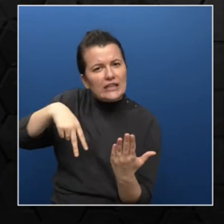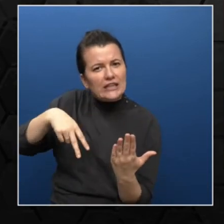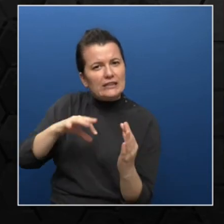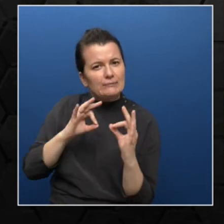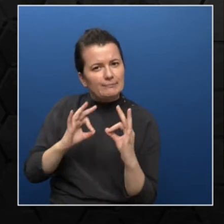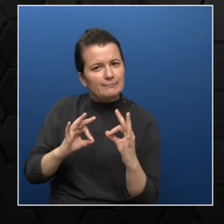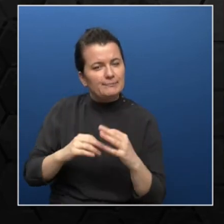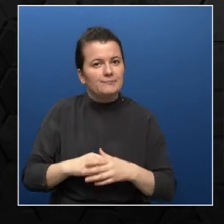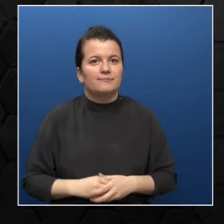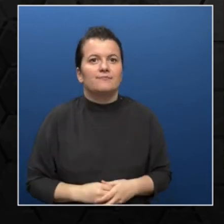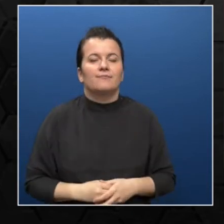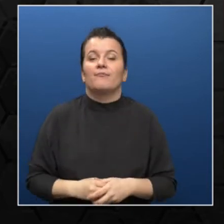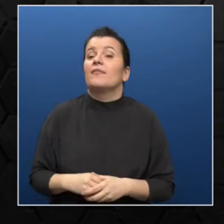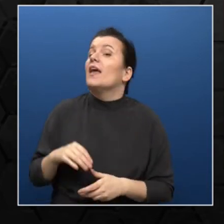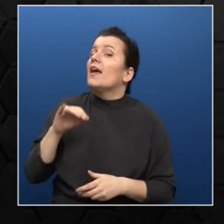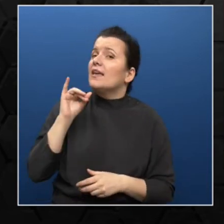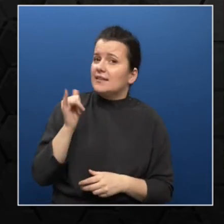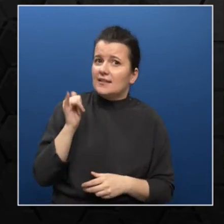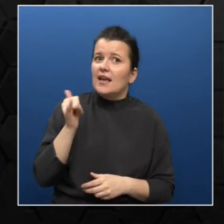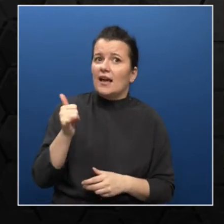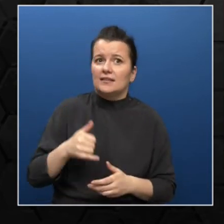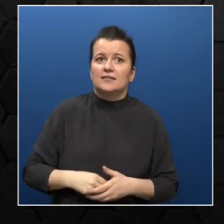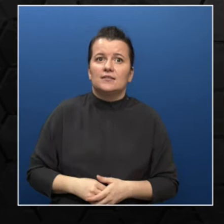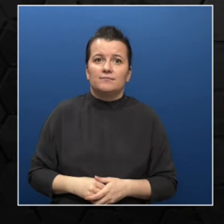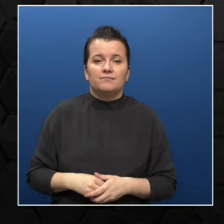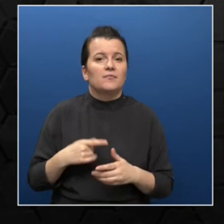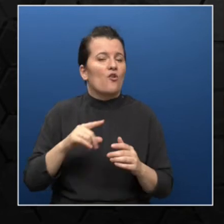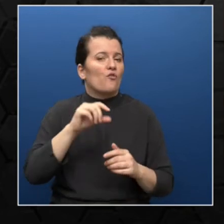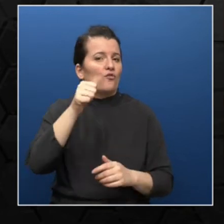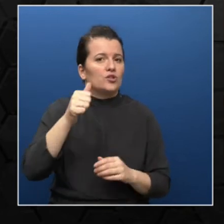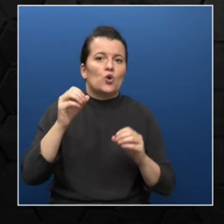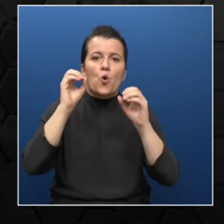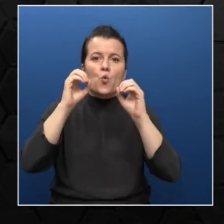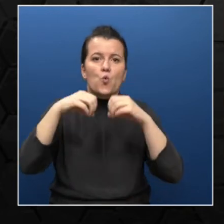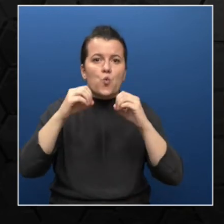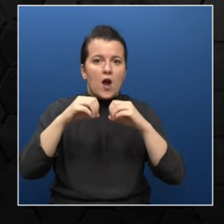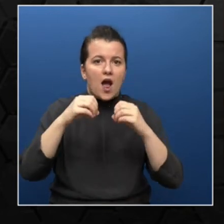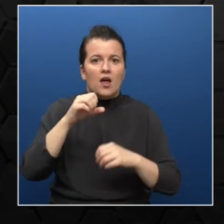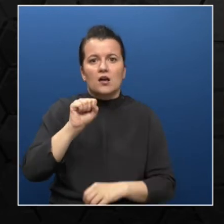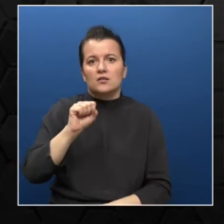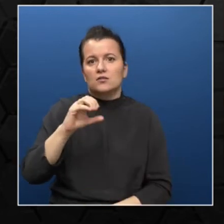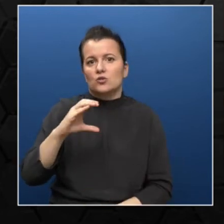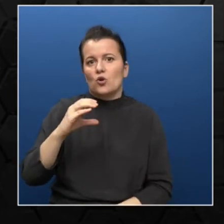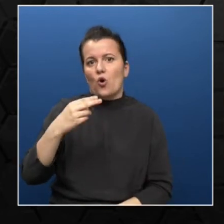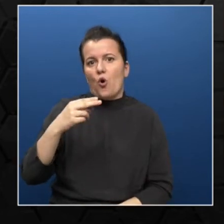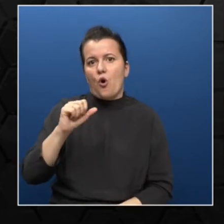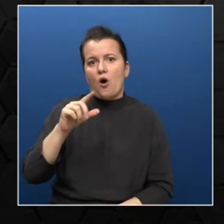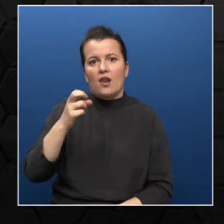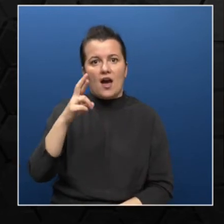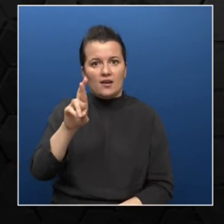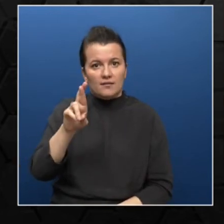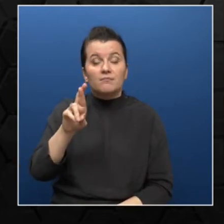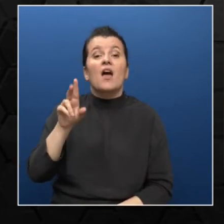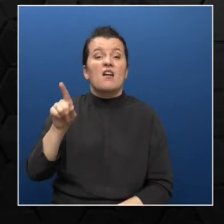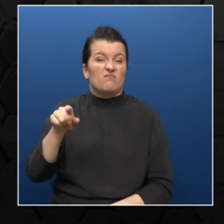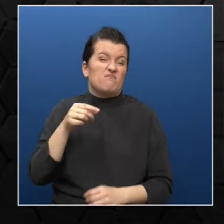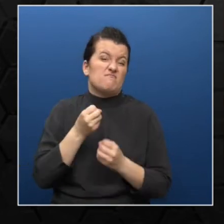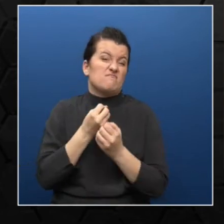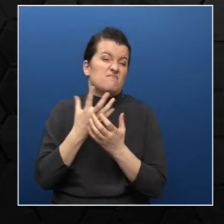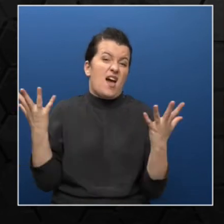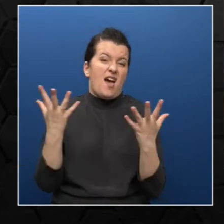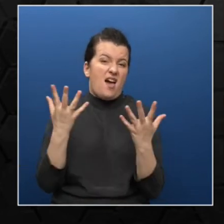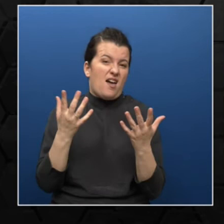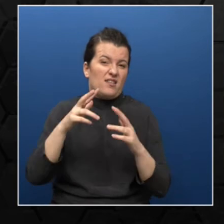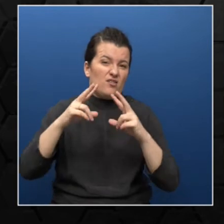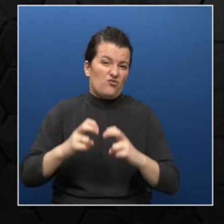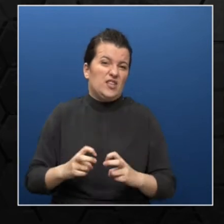Yes, the go-to thing is Google Scholar, definitely, because it is the search engine for all the research papers. And it is very important